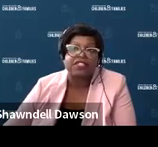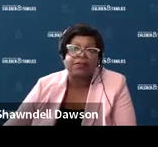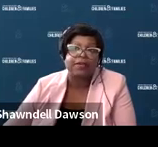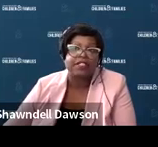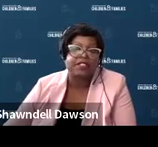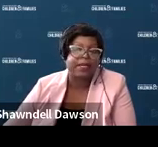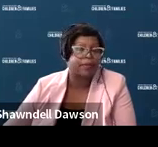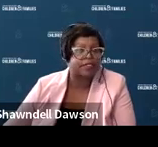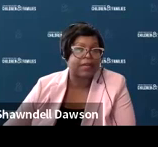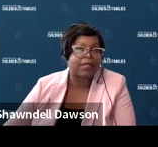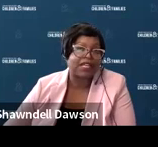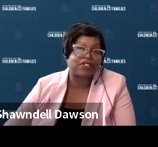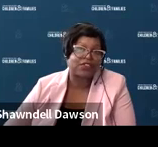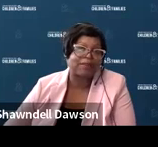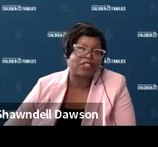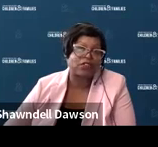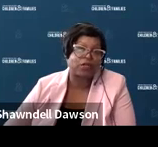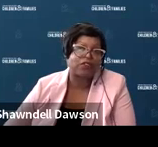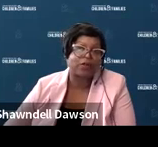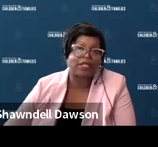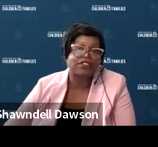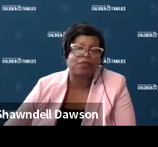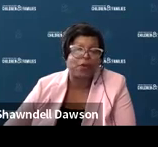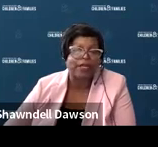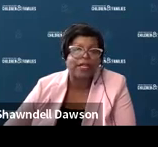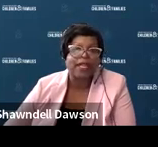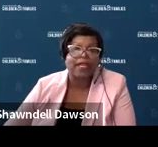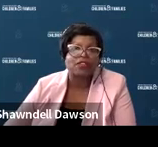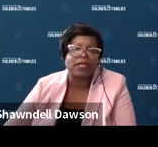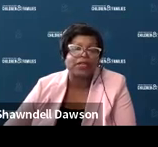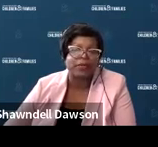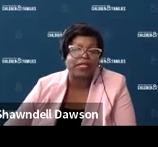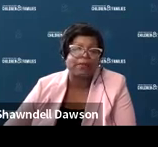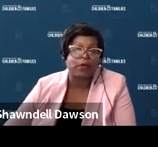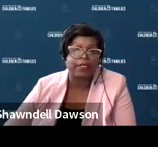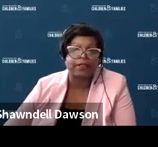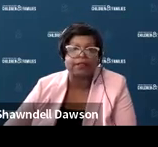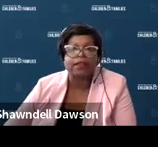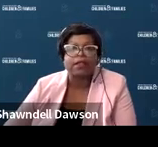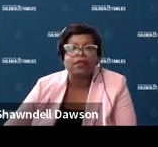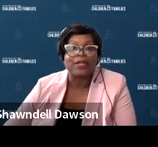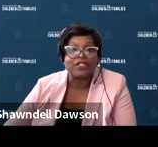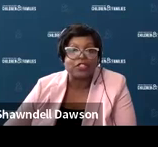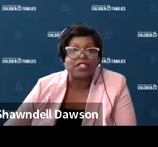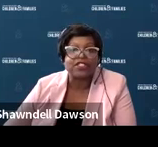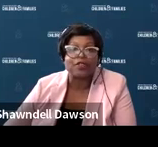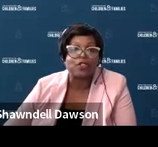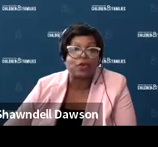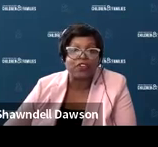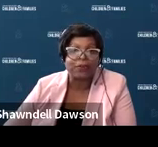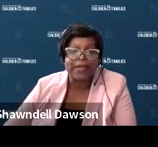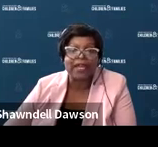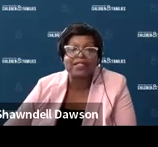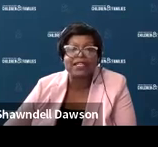have the flexibilities to be able to stabilize their families for 24 months or more is really, really important. The research continues